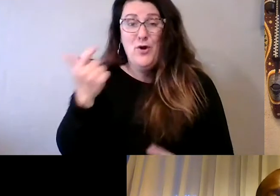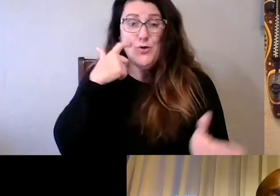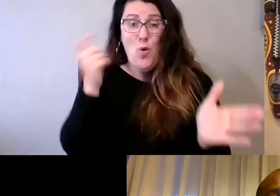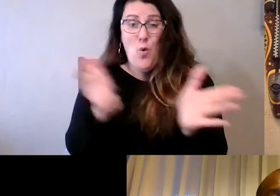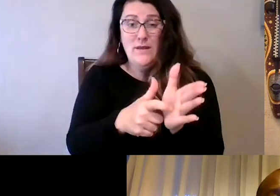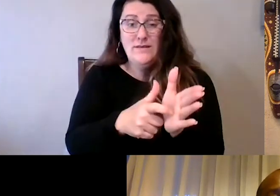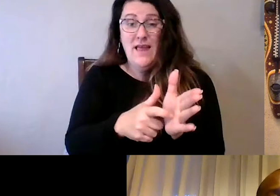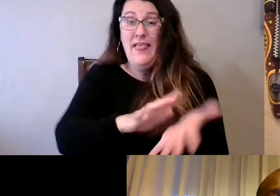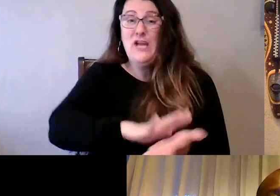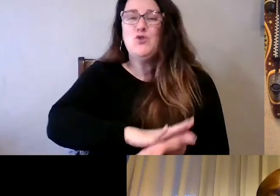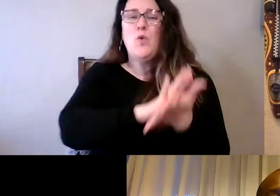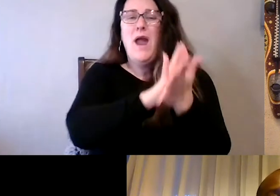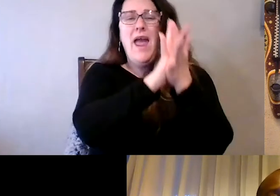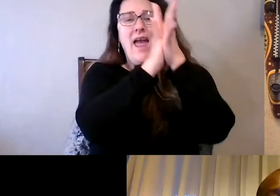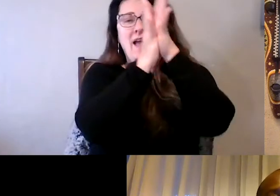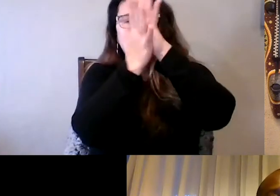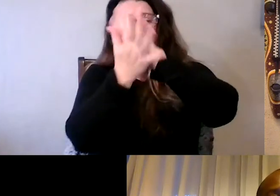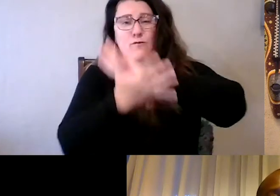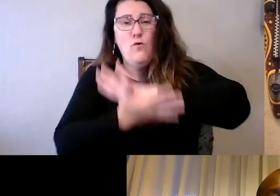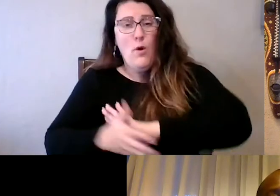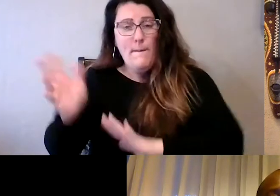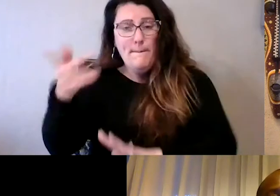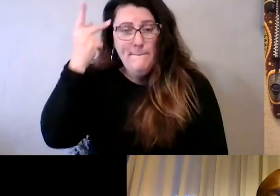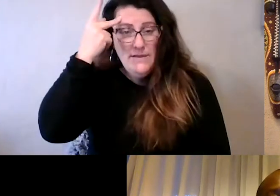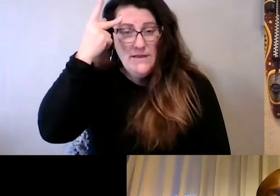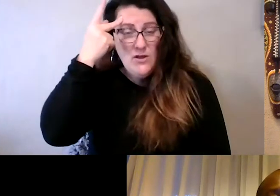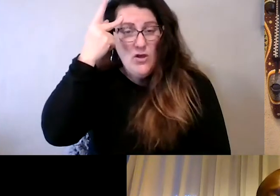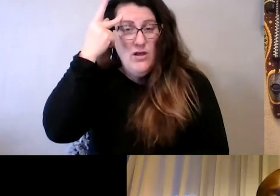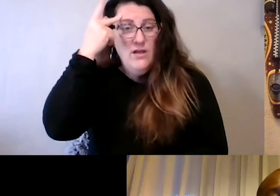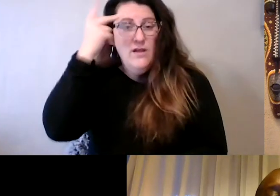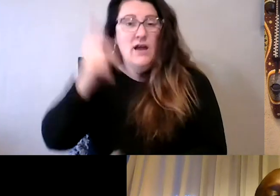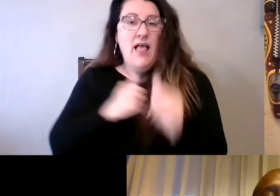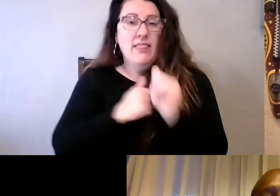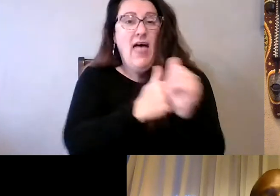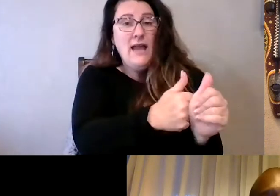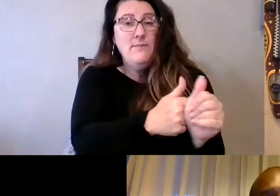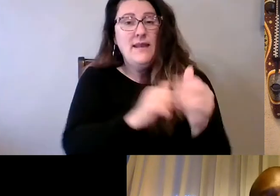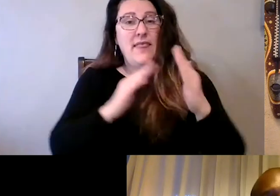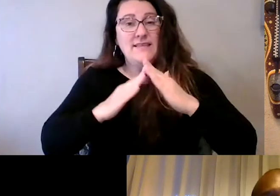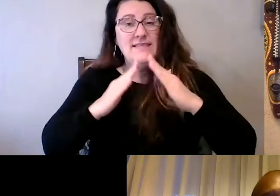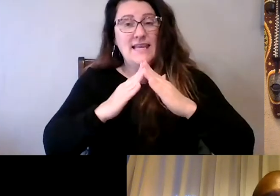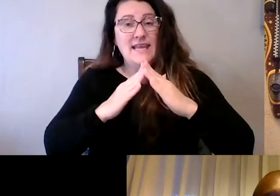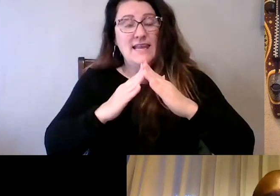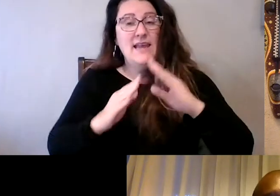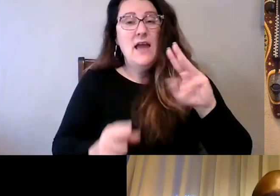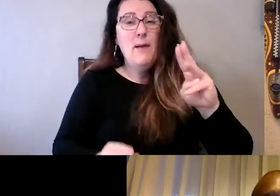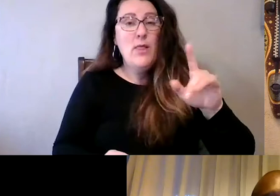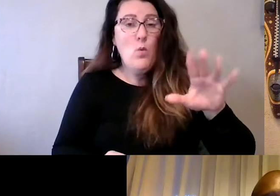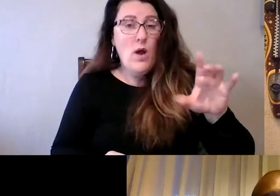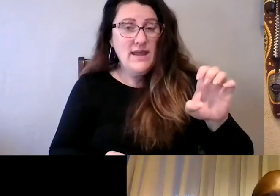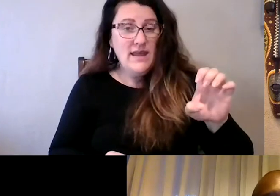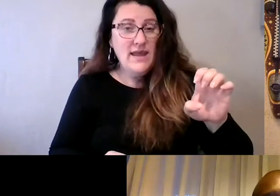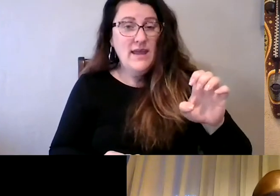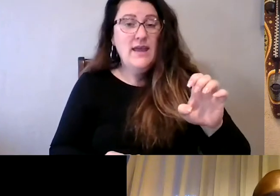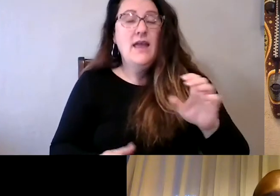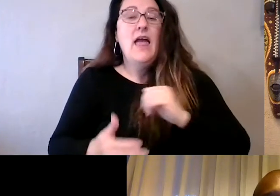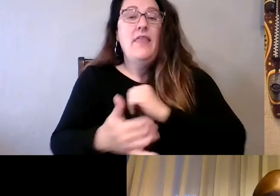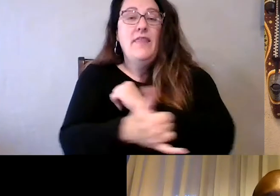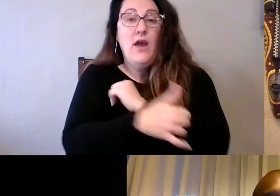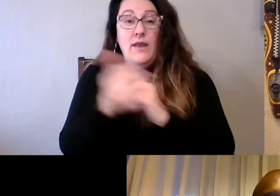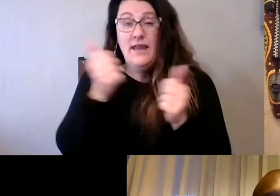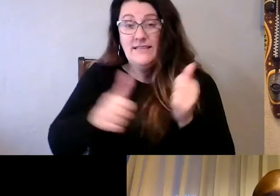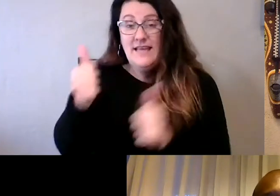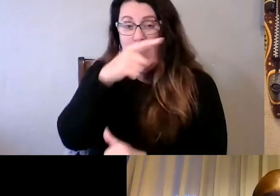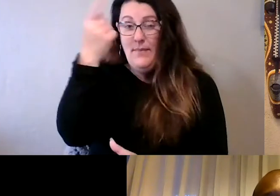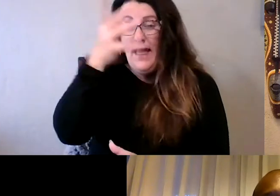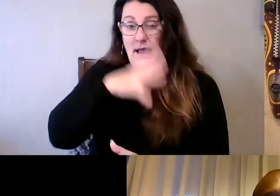they transformed the political alignment in the city. So in Milwaukee, the county executive is a Black